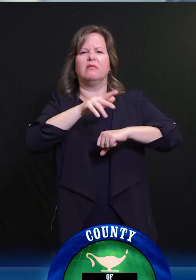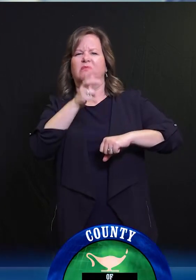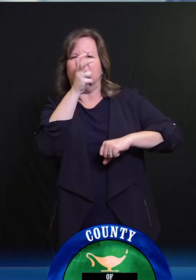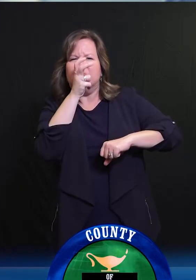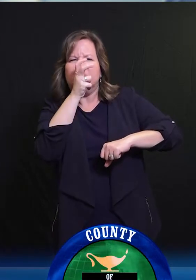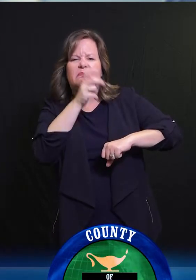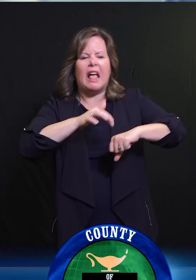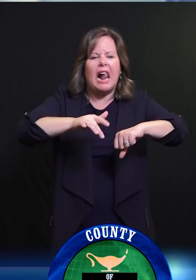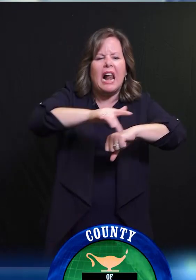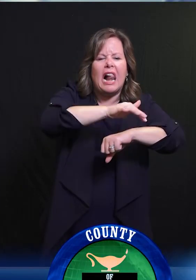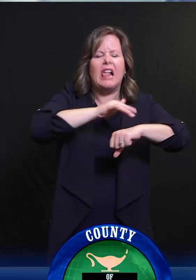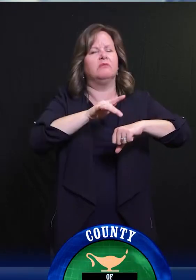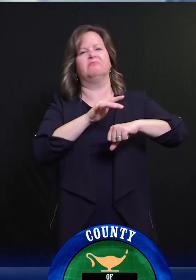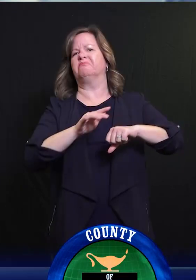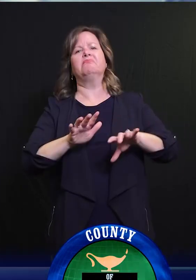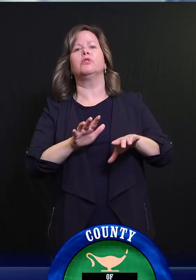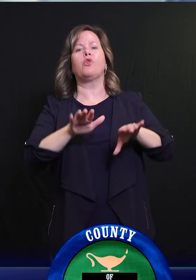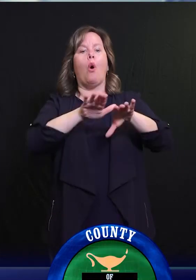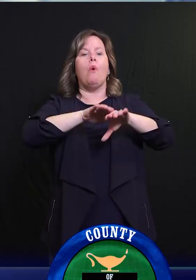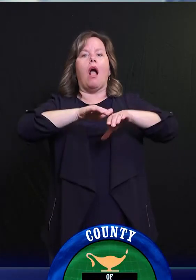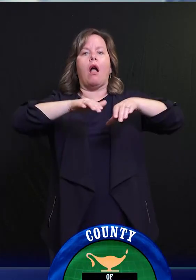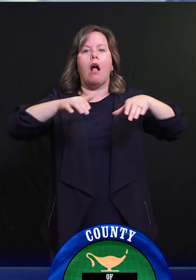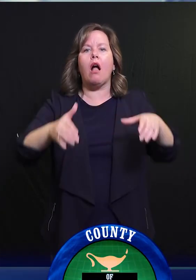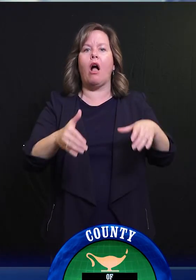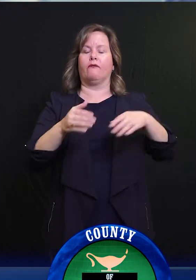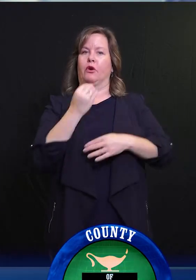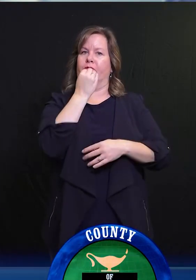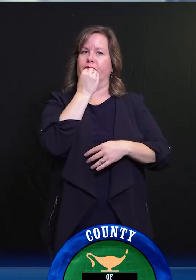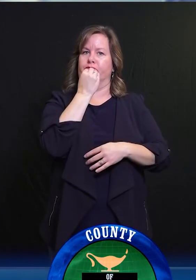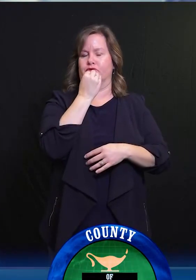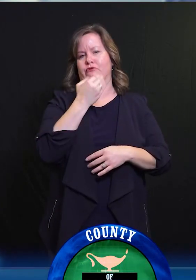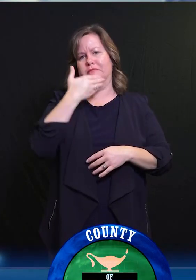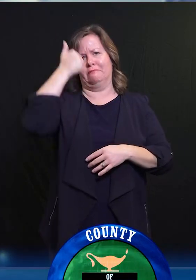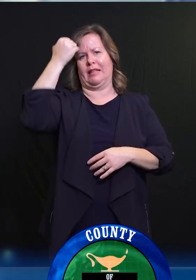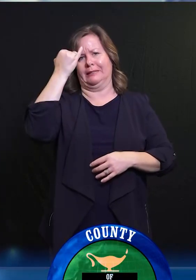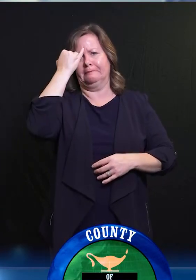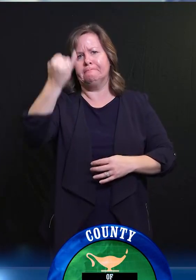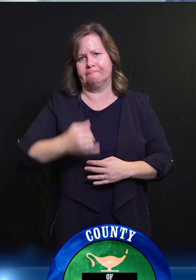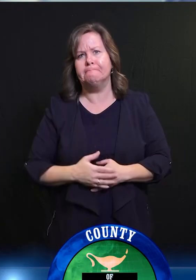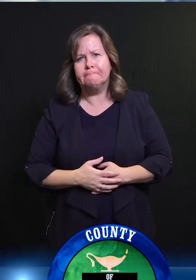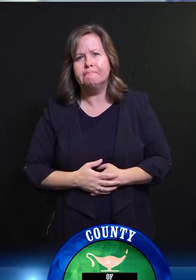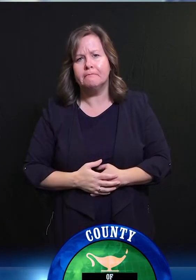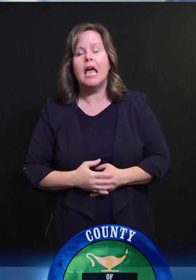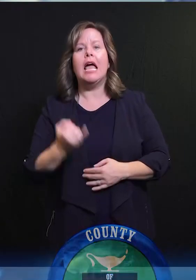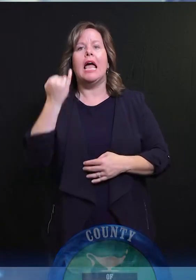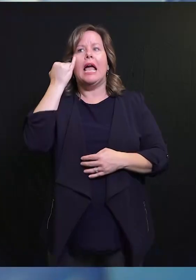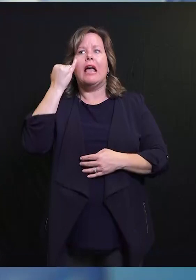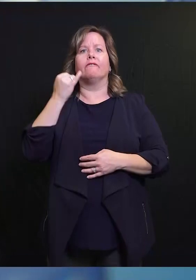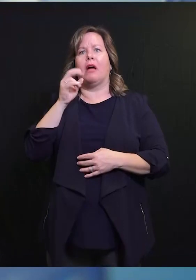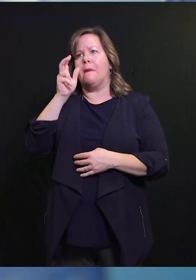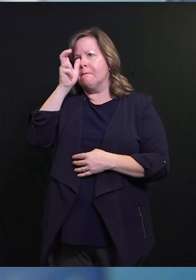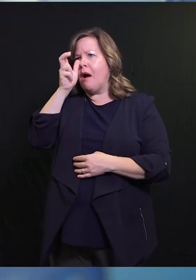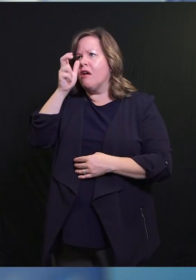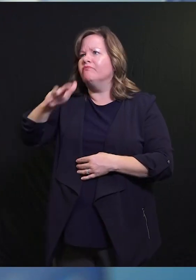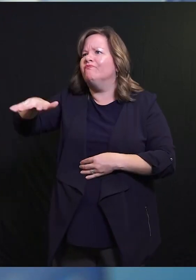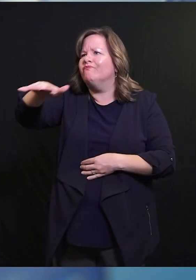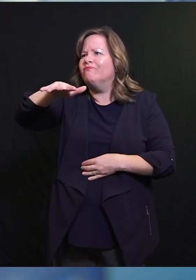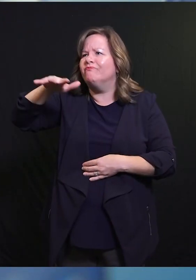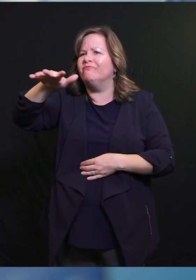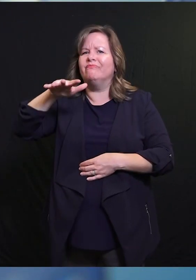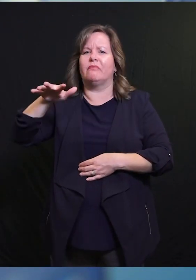lot of bacteria from other things that may be in the yard or in the environment to your food, and you want to limit that as much as